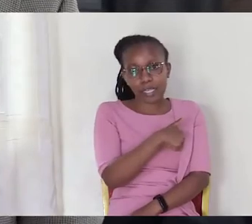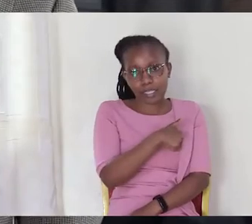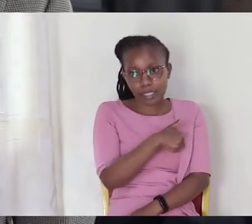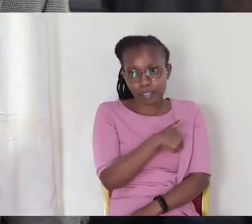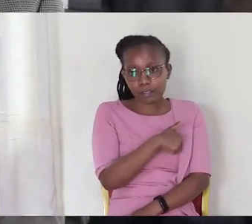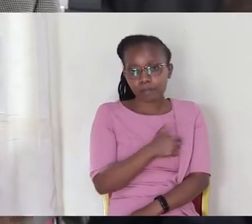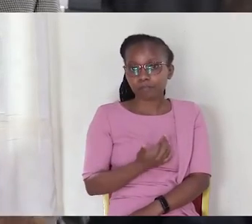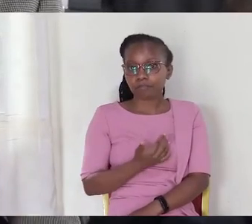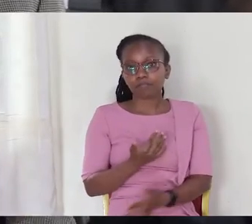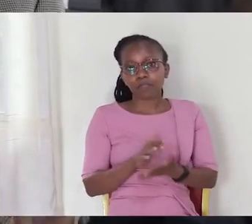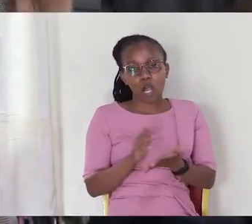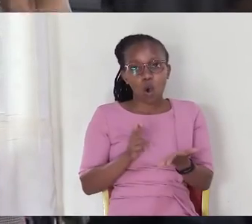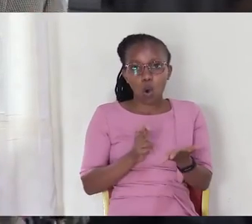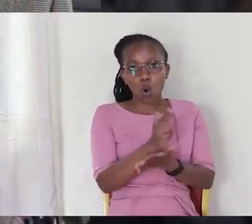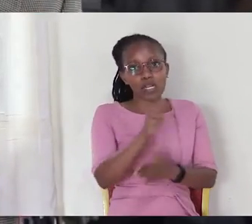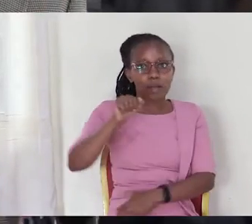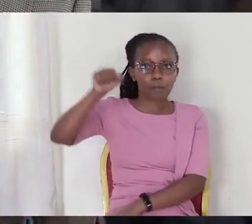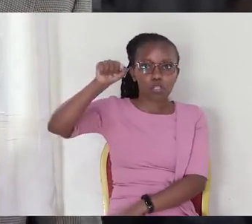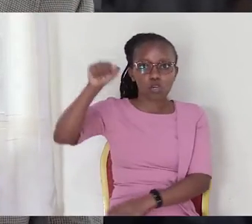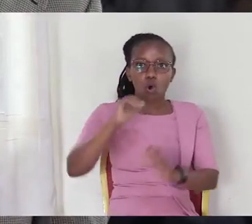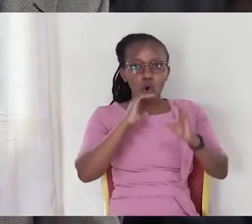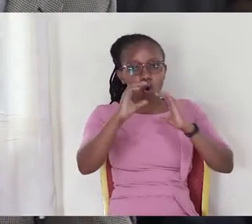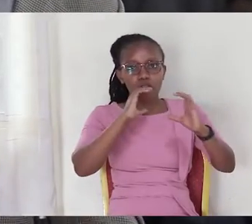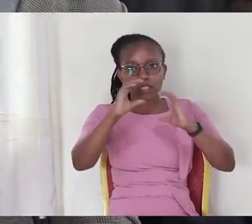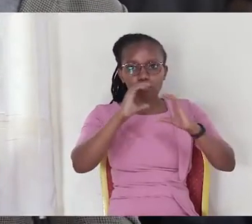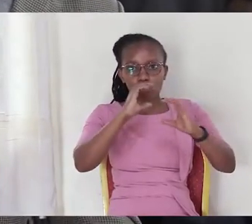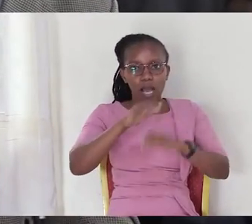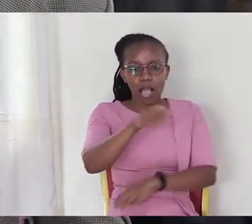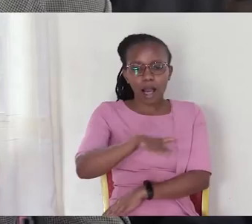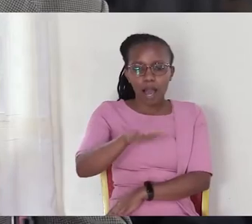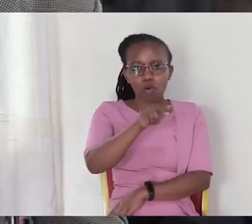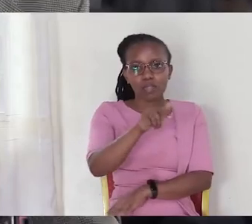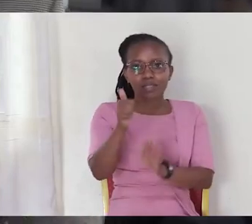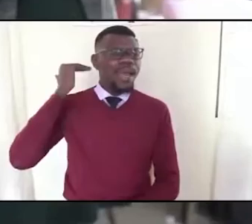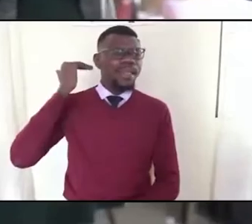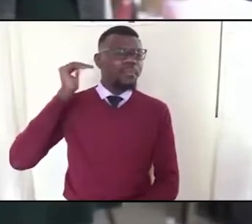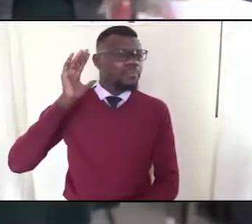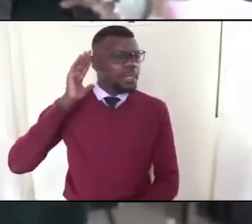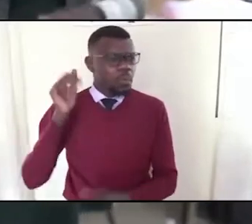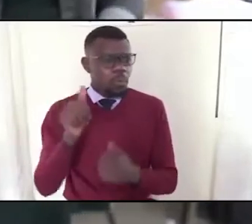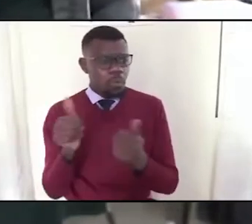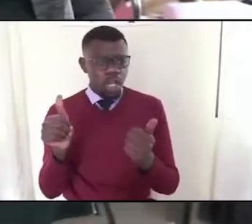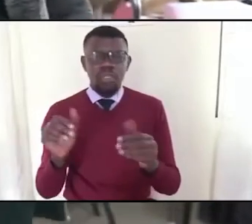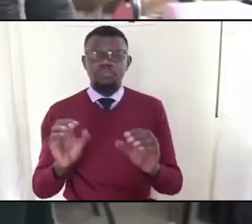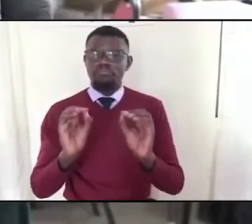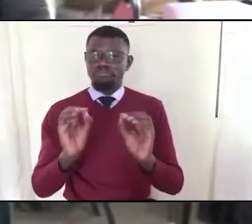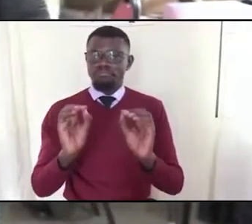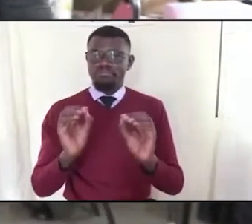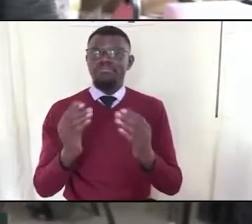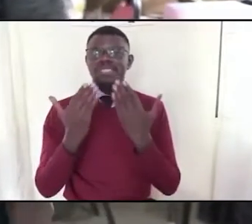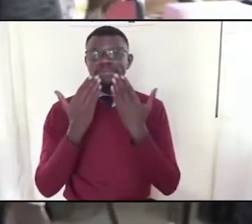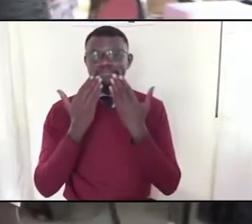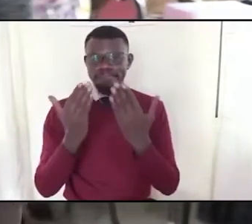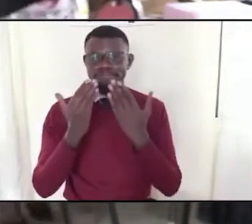insightful and honest political conversation around this agenda. Thank you. Okay, asanteni sana.